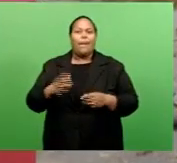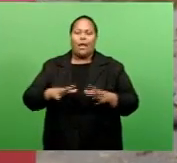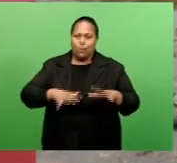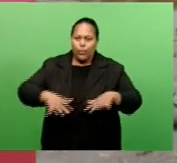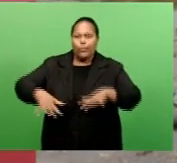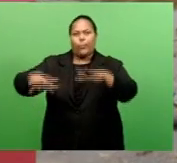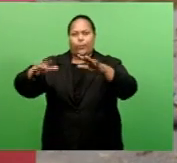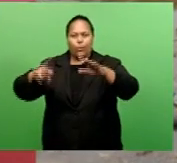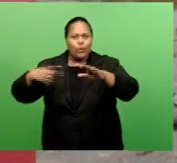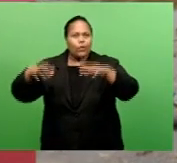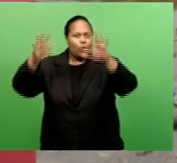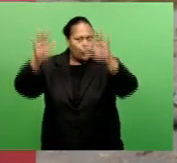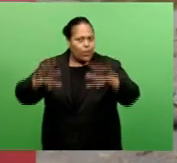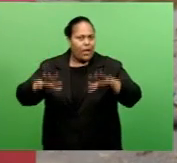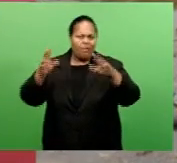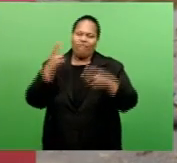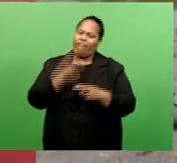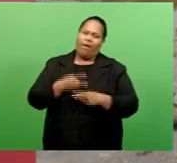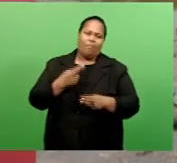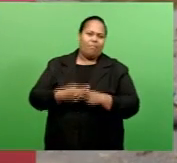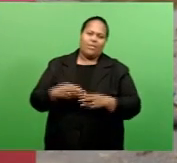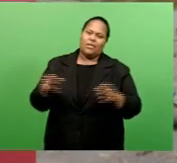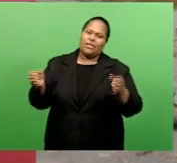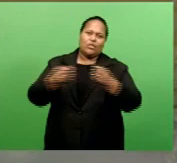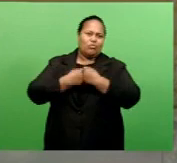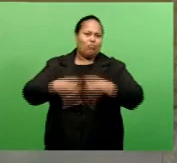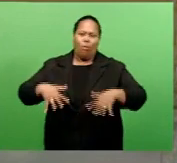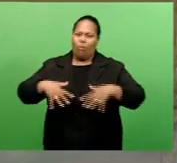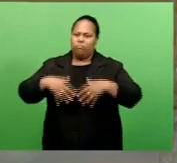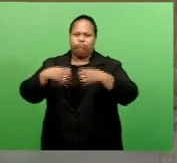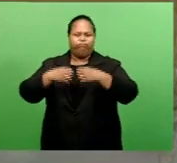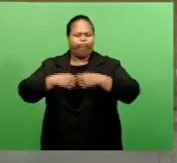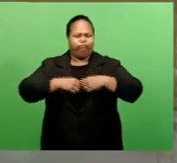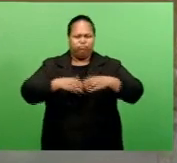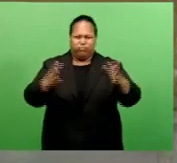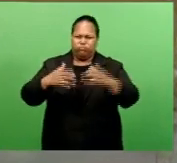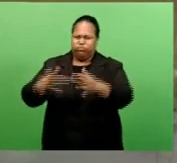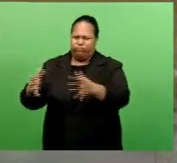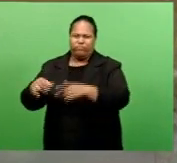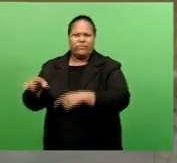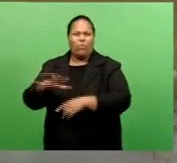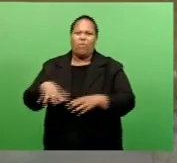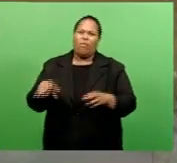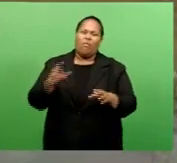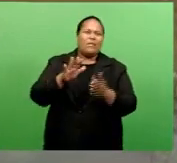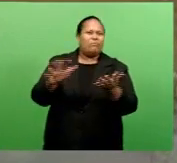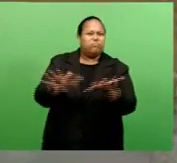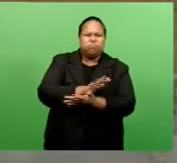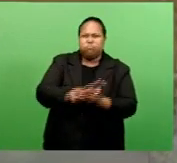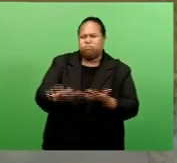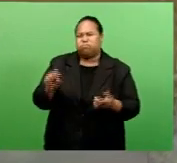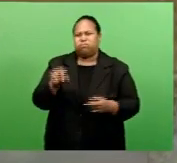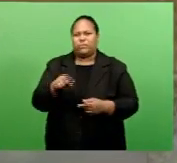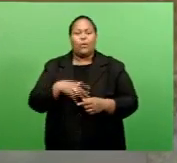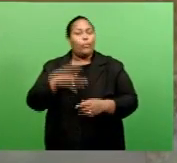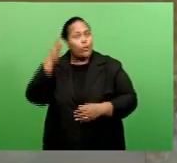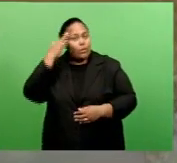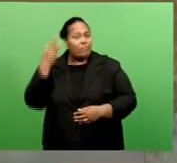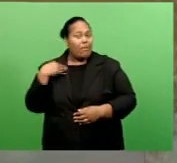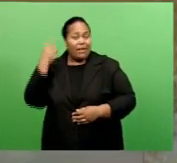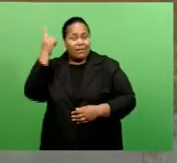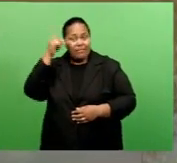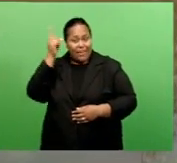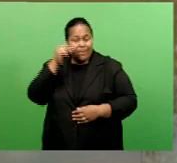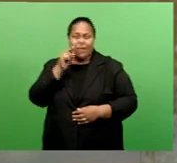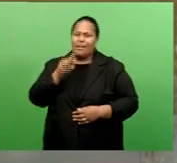majority of our belongings have been washed away by the floodwaters. We are glad that all villages are safe, and I have been reminding the villagers to stop